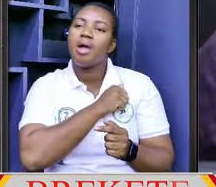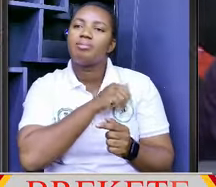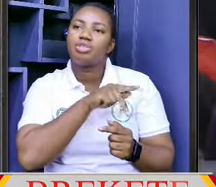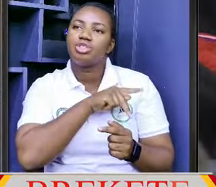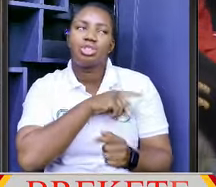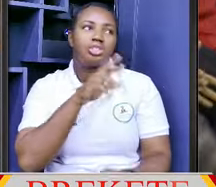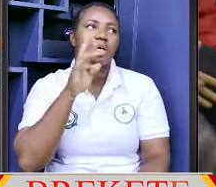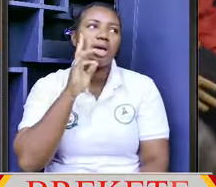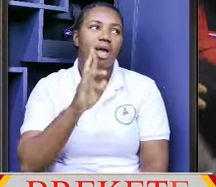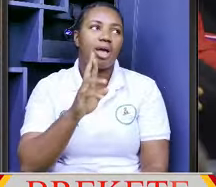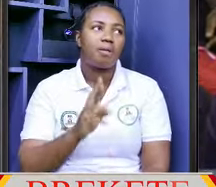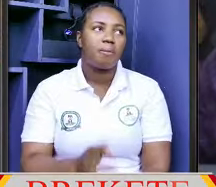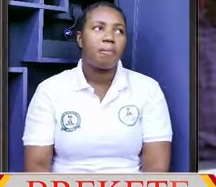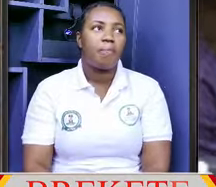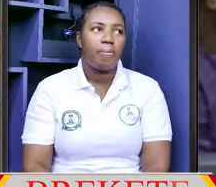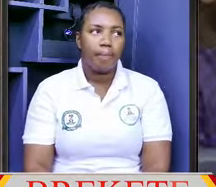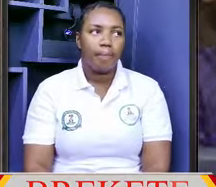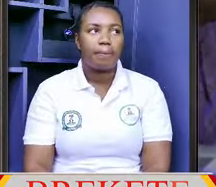Come.